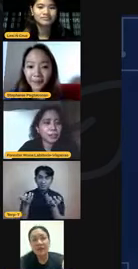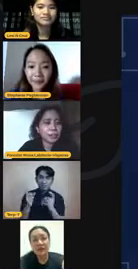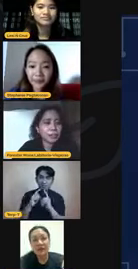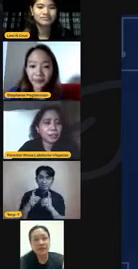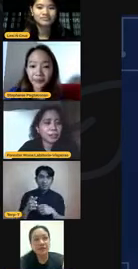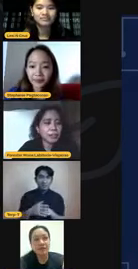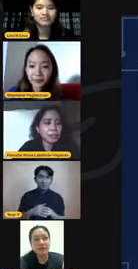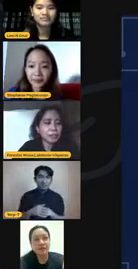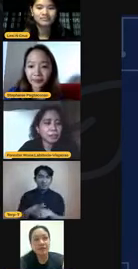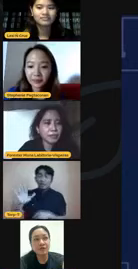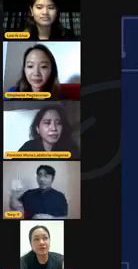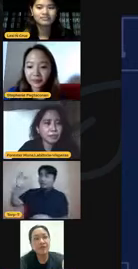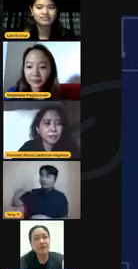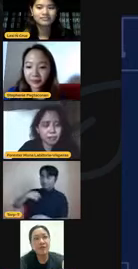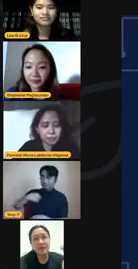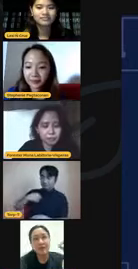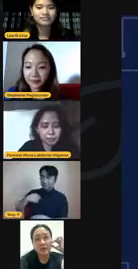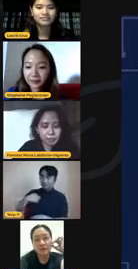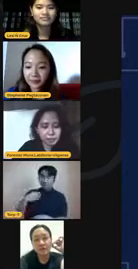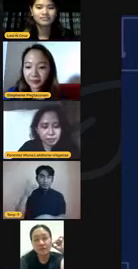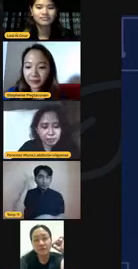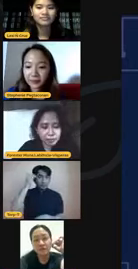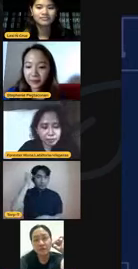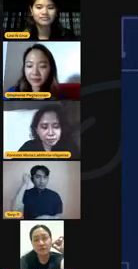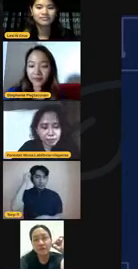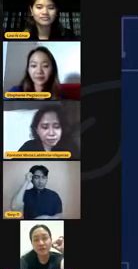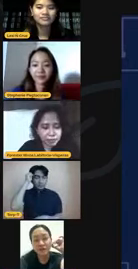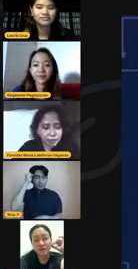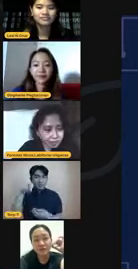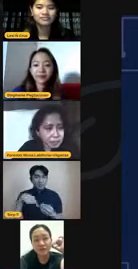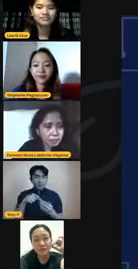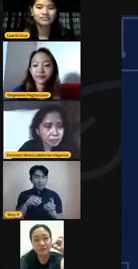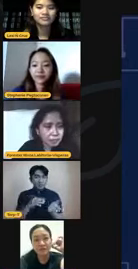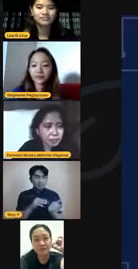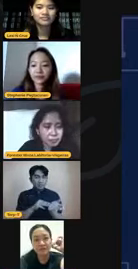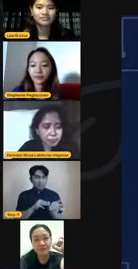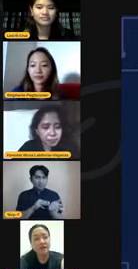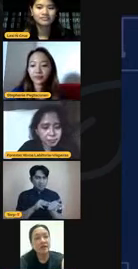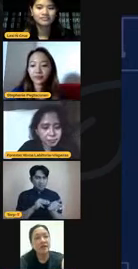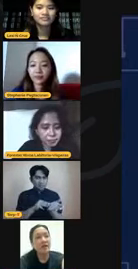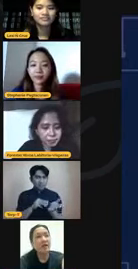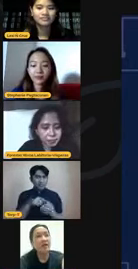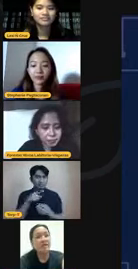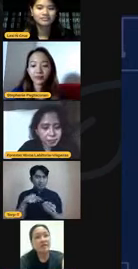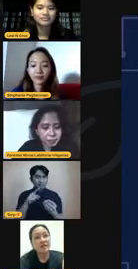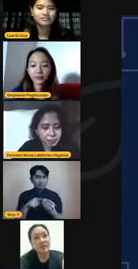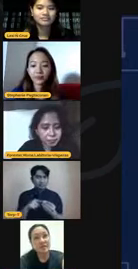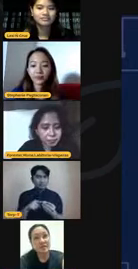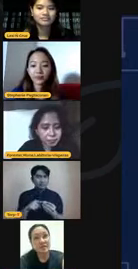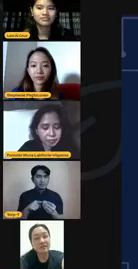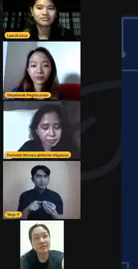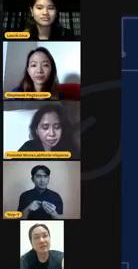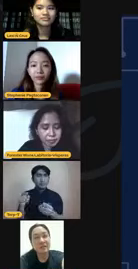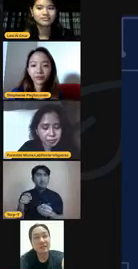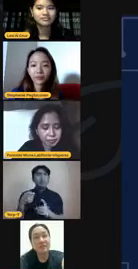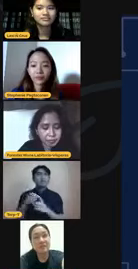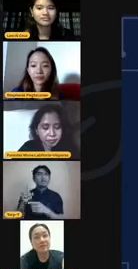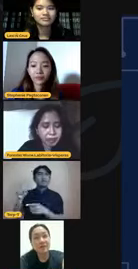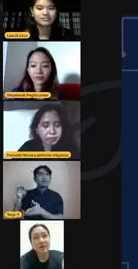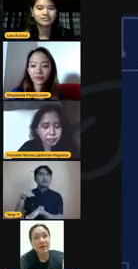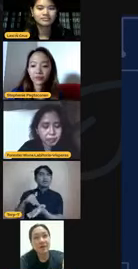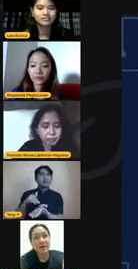For me, Down syndrome, aside from like the medical definition that we will get from our doctors, like Dr.